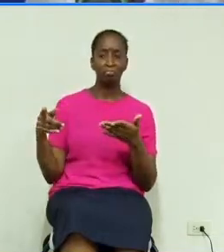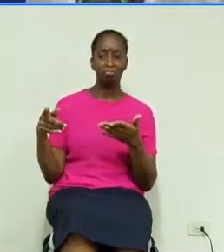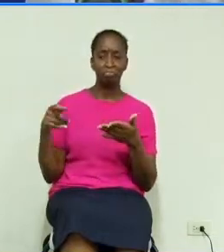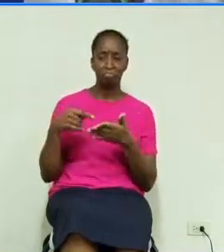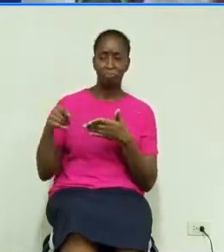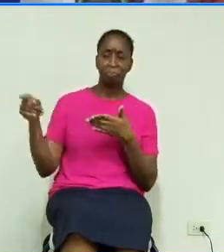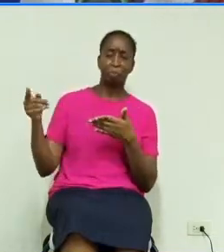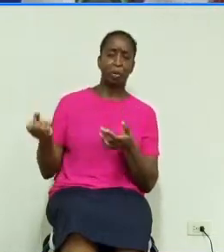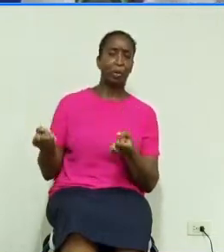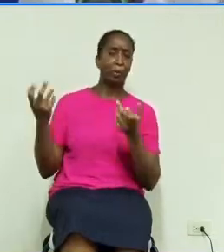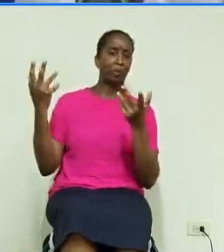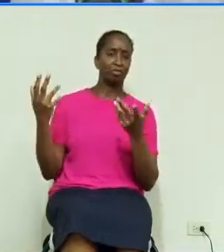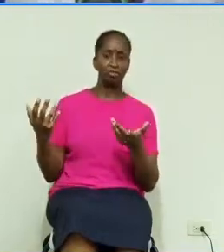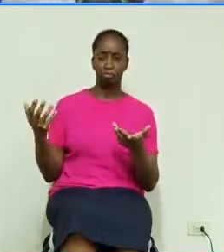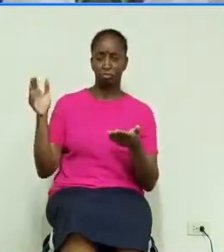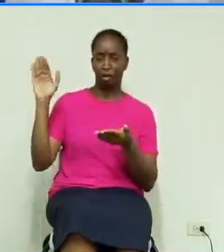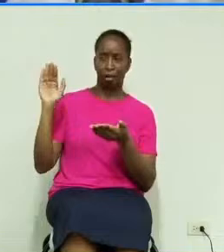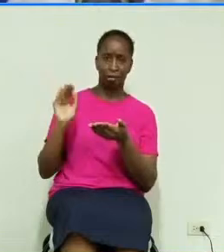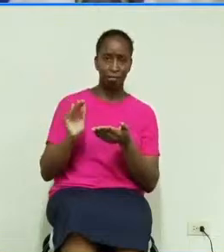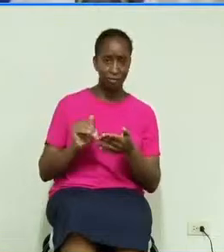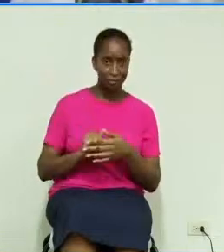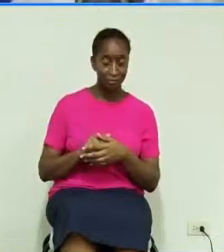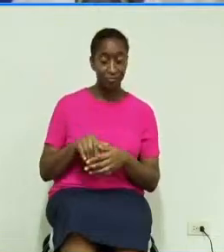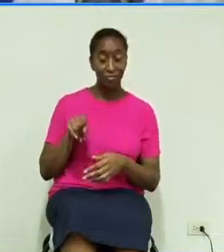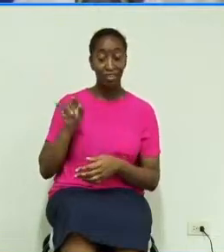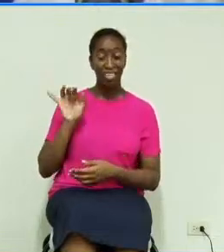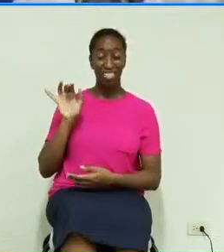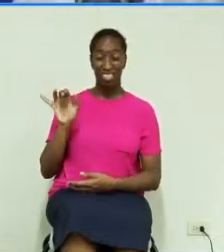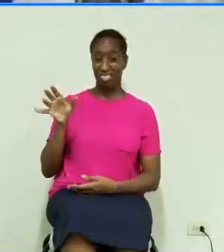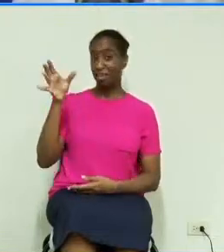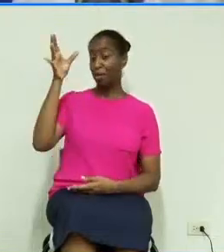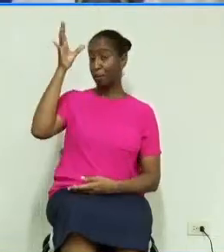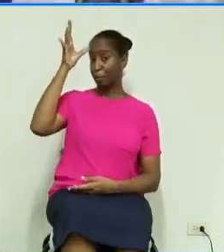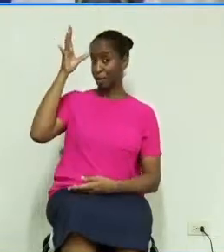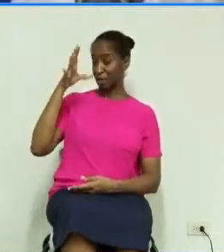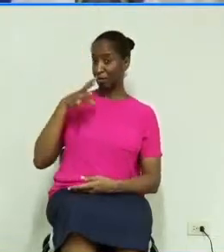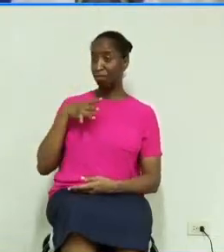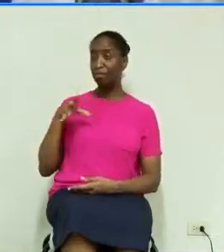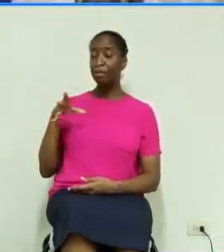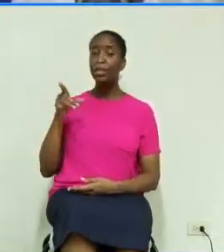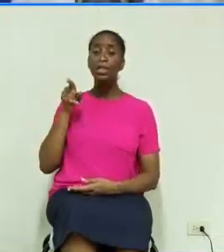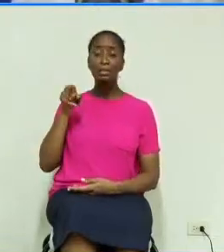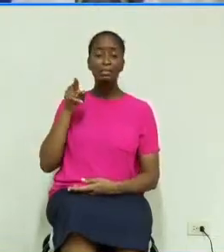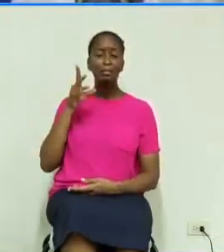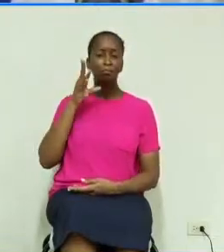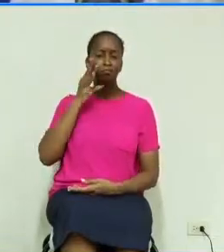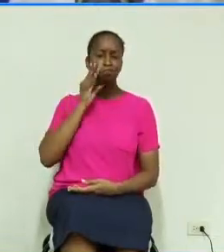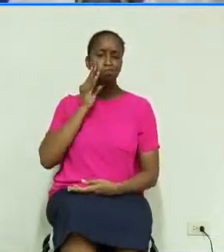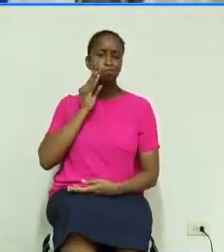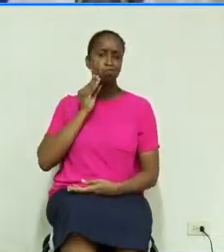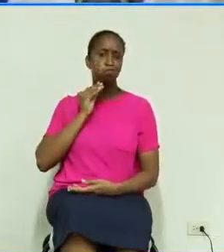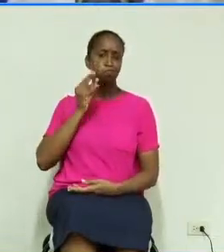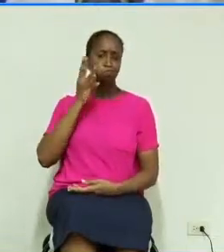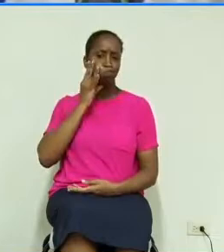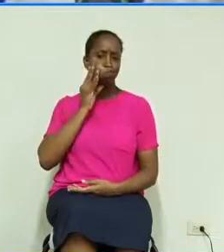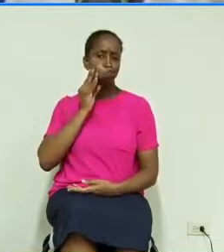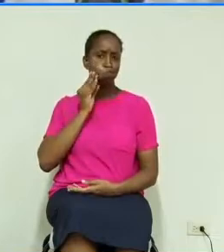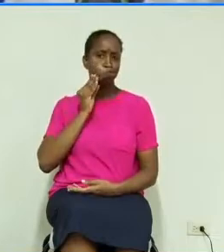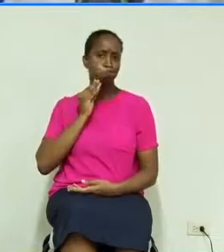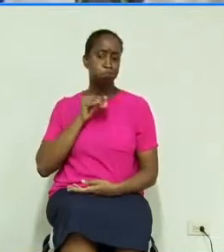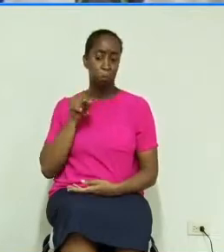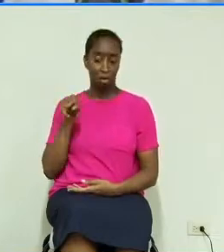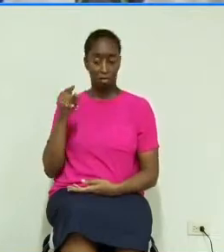he knew better. But that view might be widely shared by others in the community, so